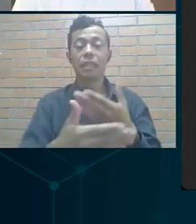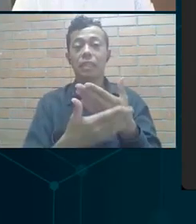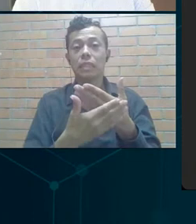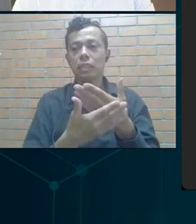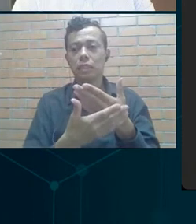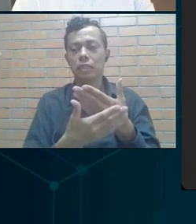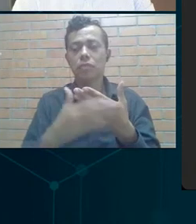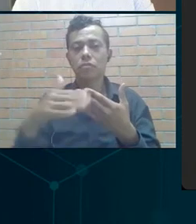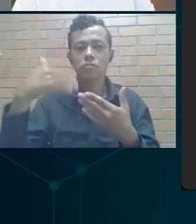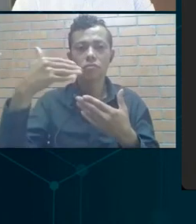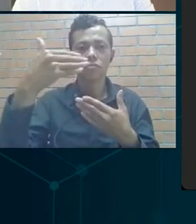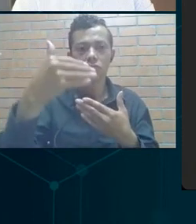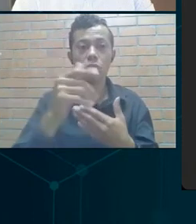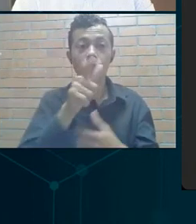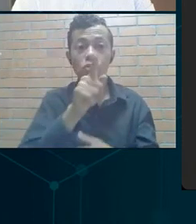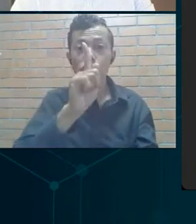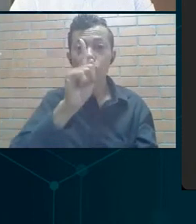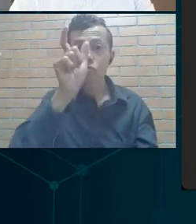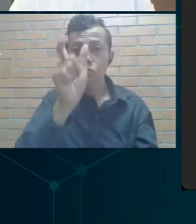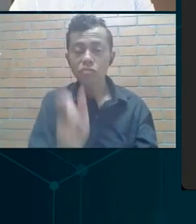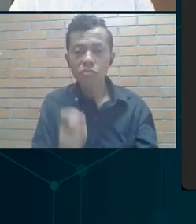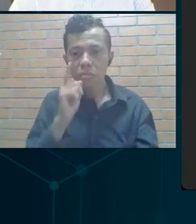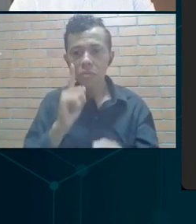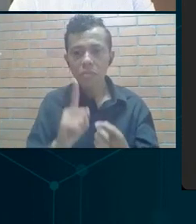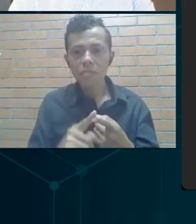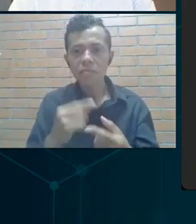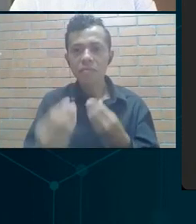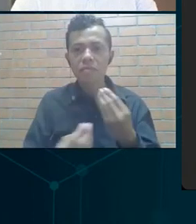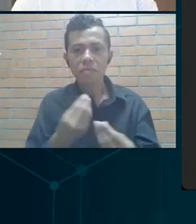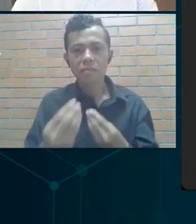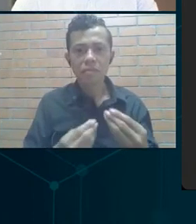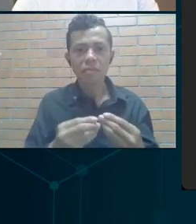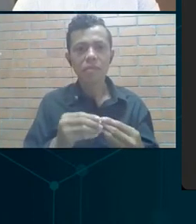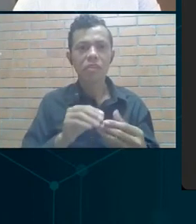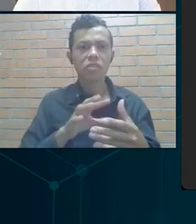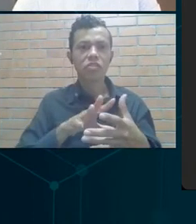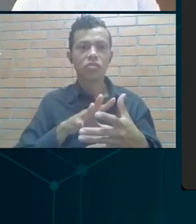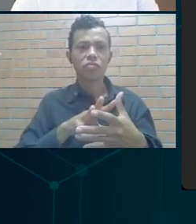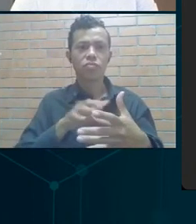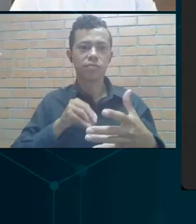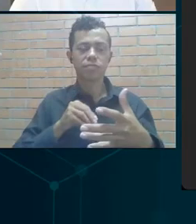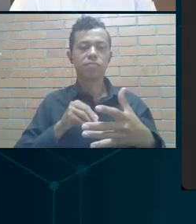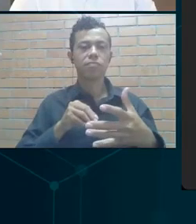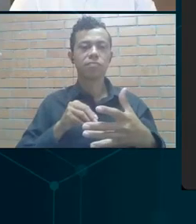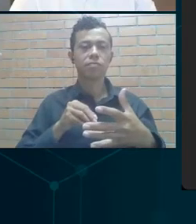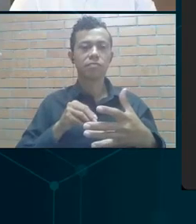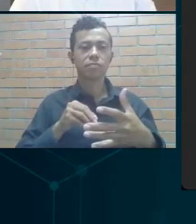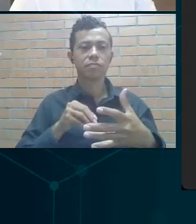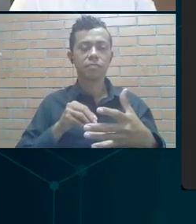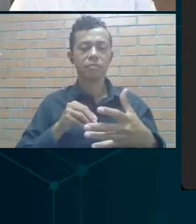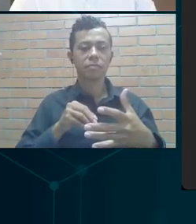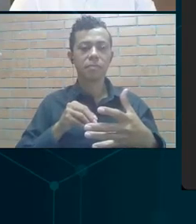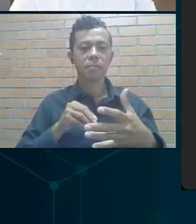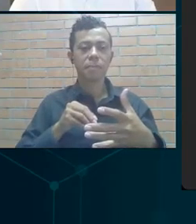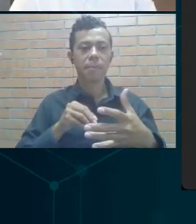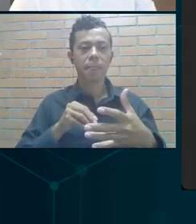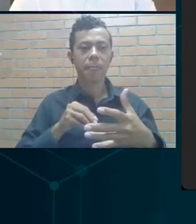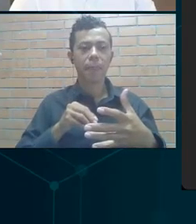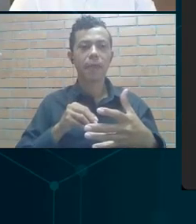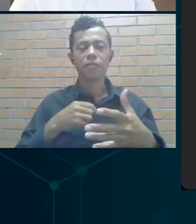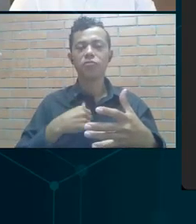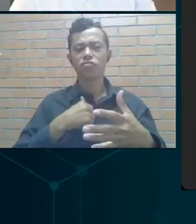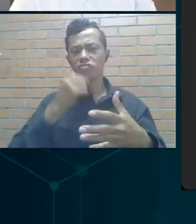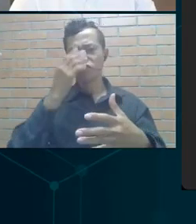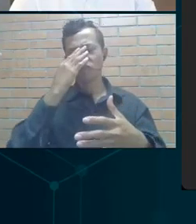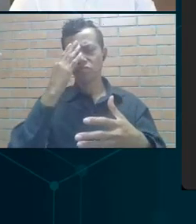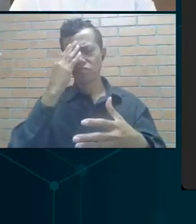a hacker, decided he'd take on that kind of task of writing this, and he wrote in 1 week